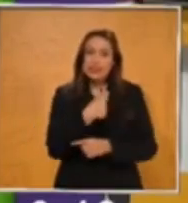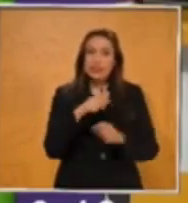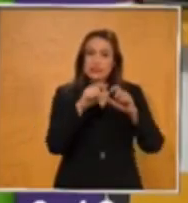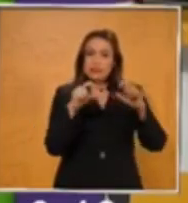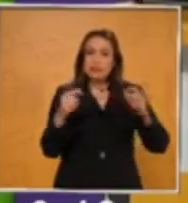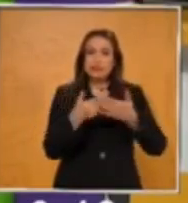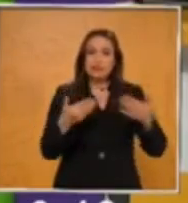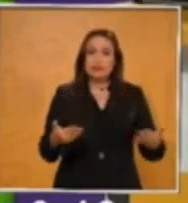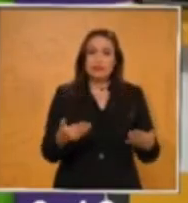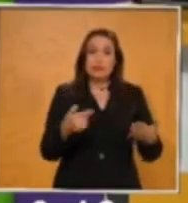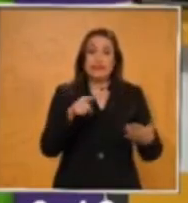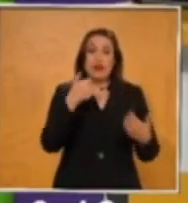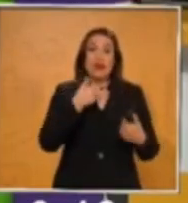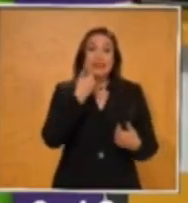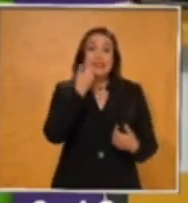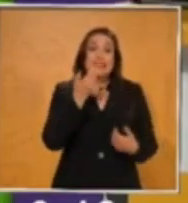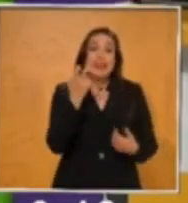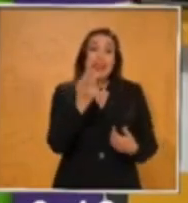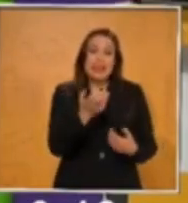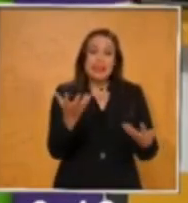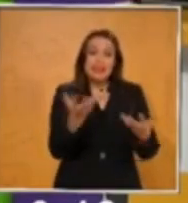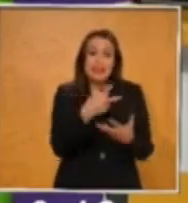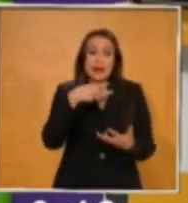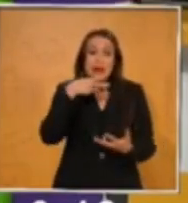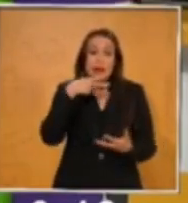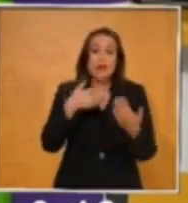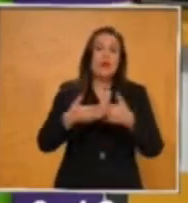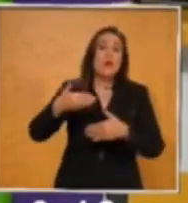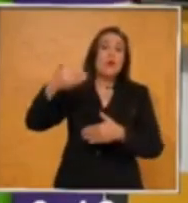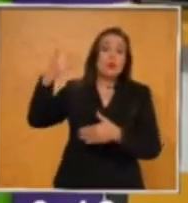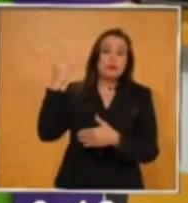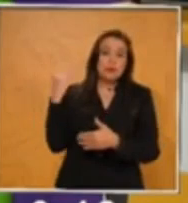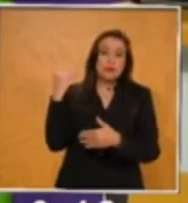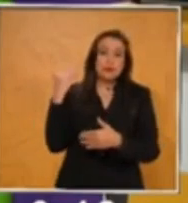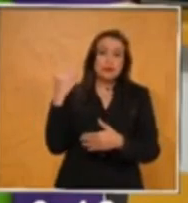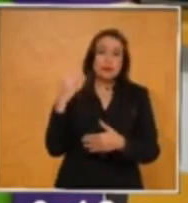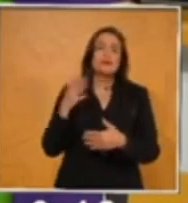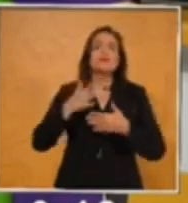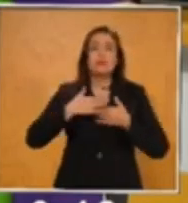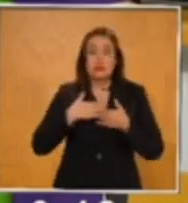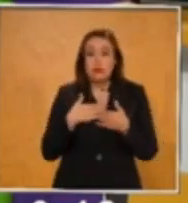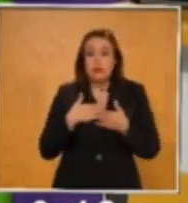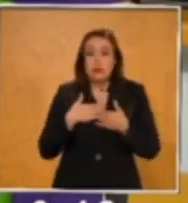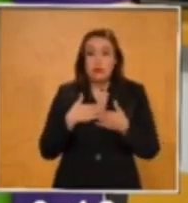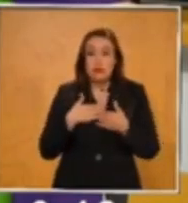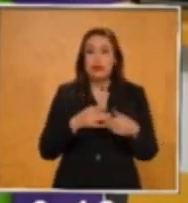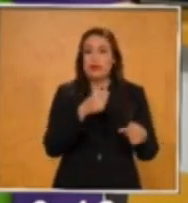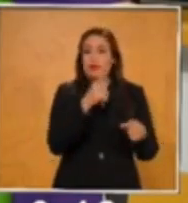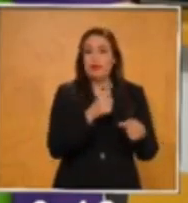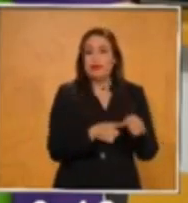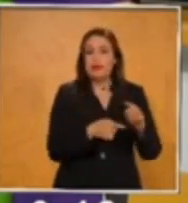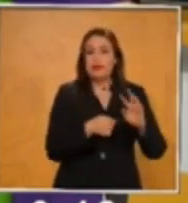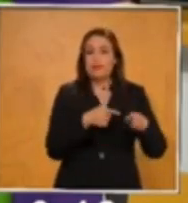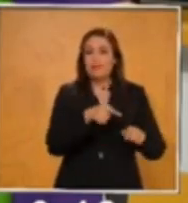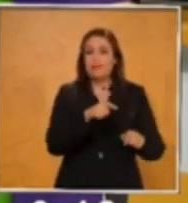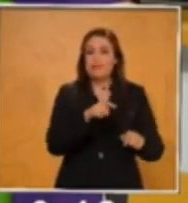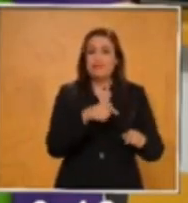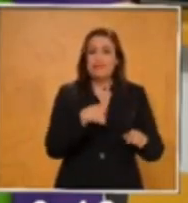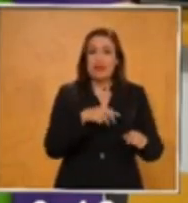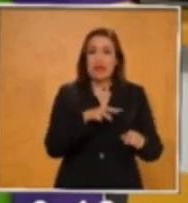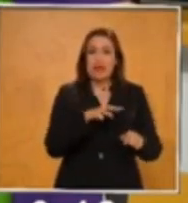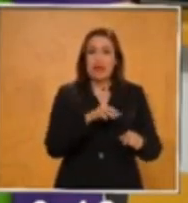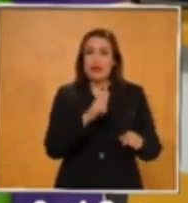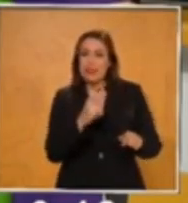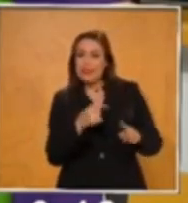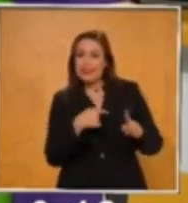I want to use this action in past, I eliminate letter Y and